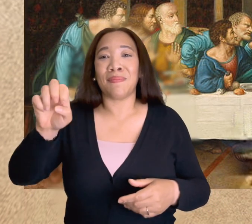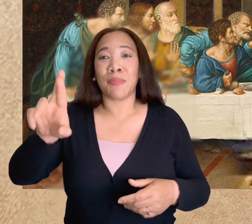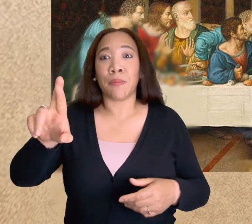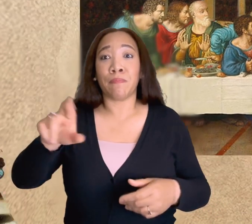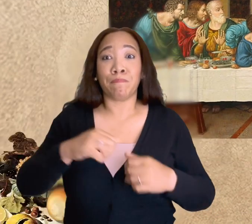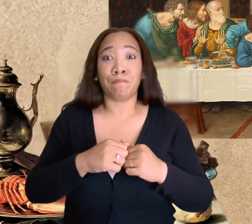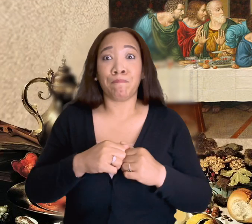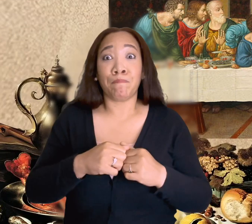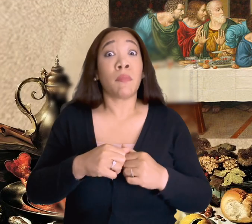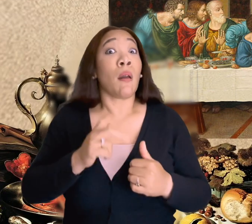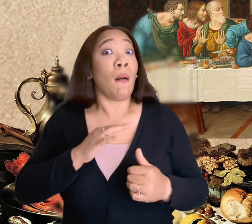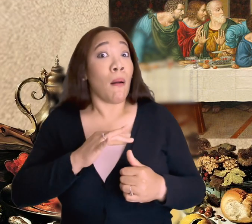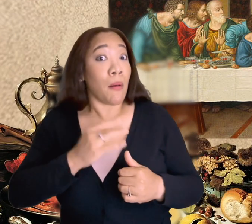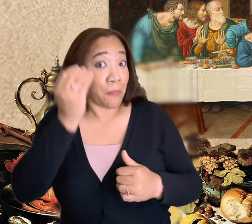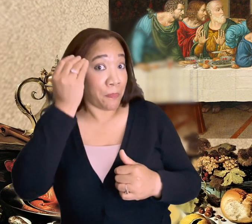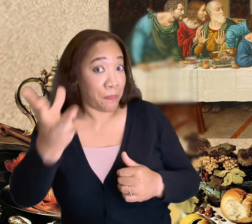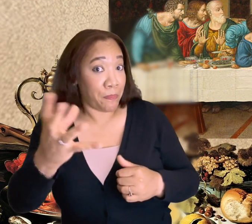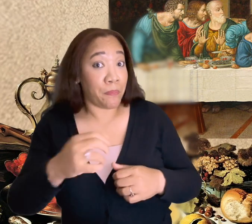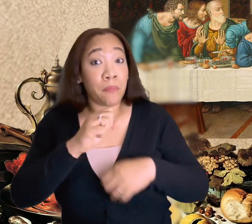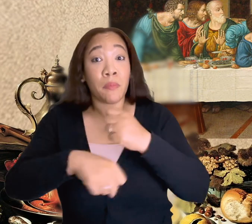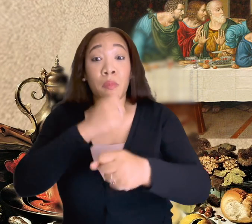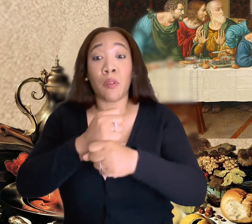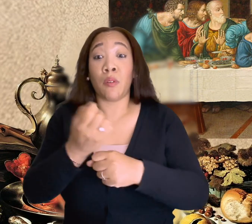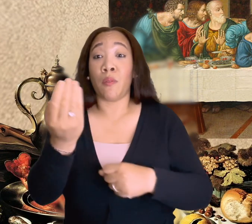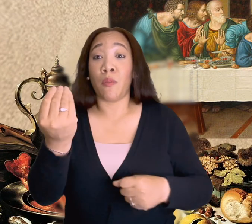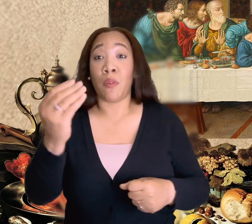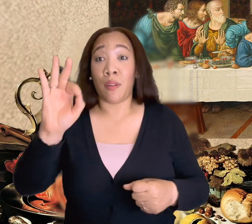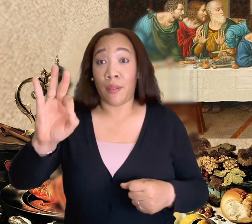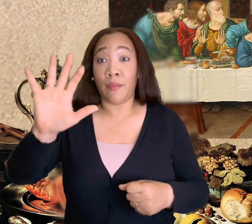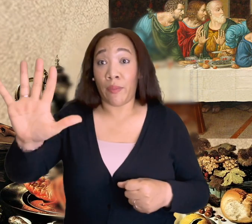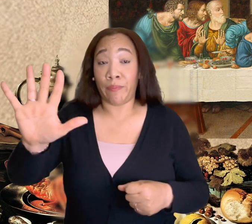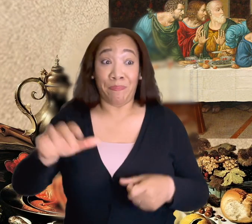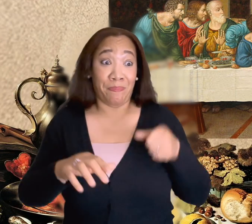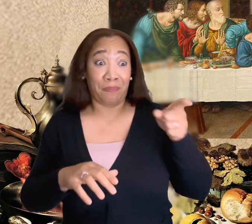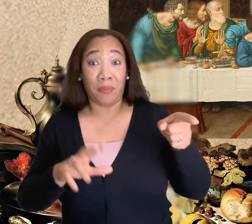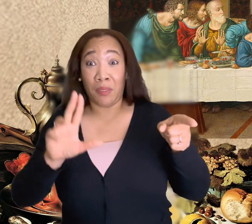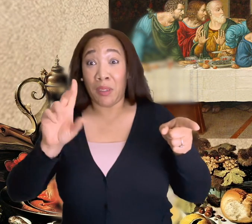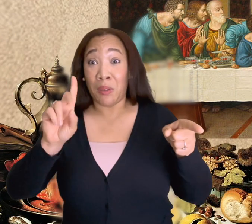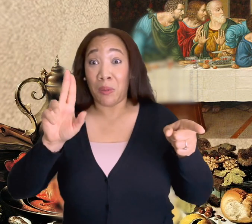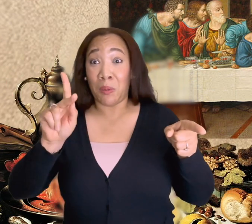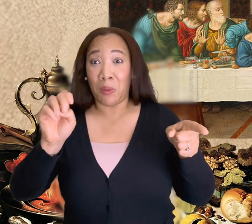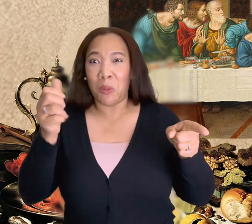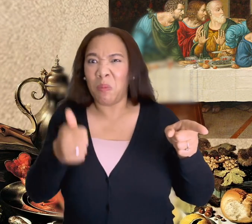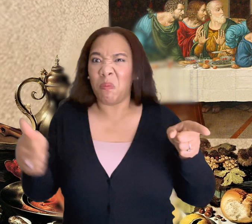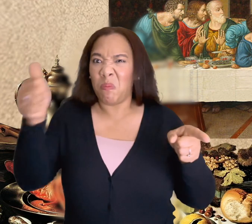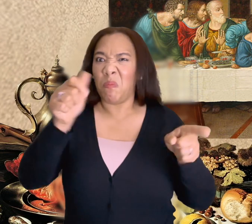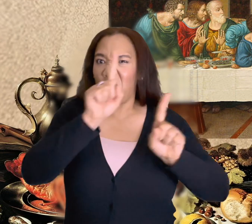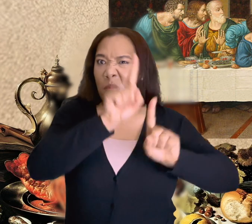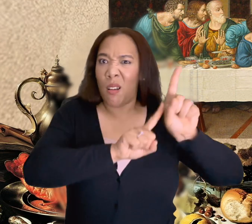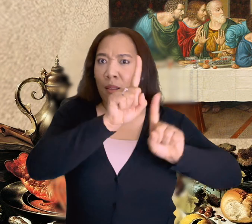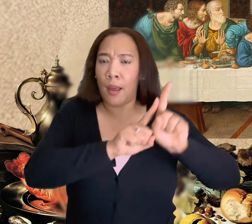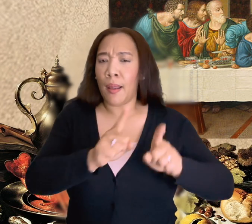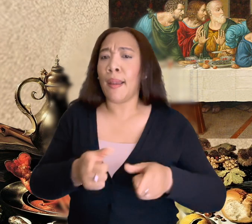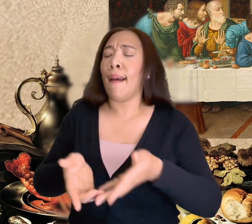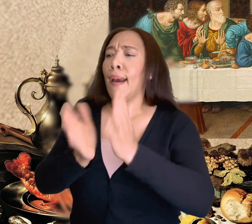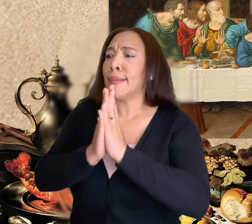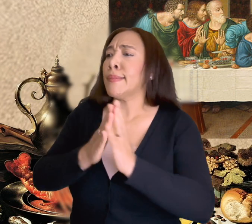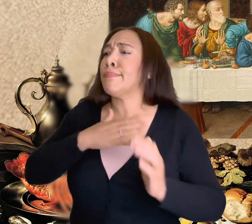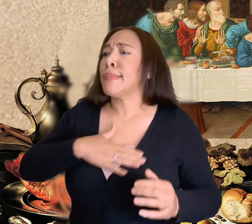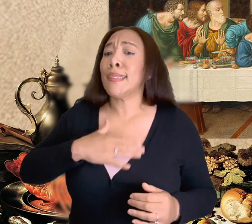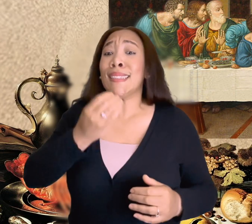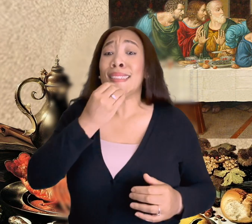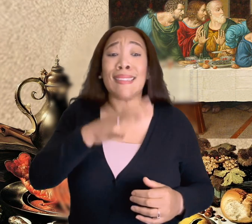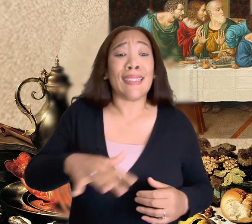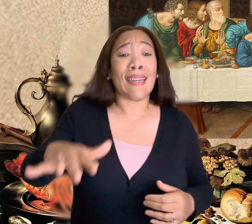it. In 1495, the Duke of Milan asked Leonardo to create a mural for his dining room.